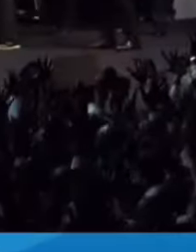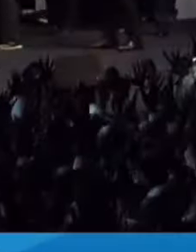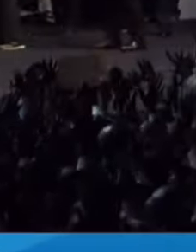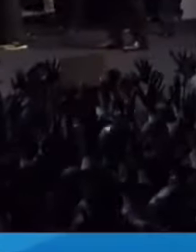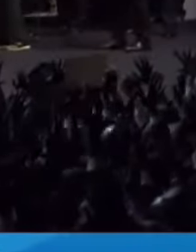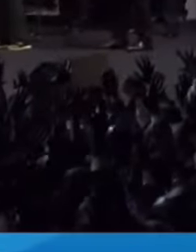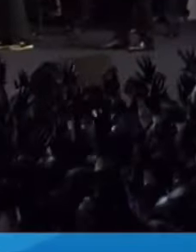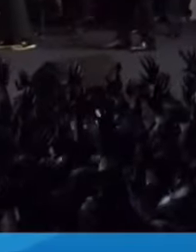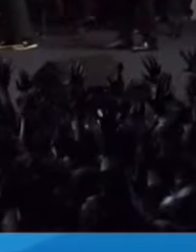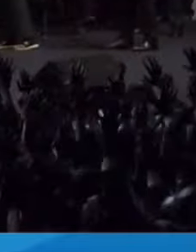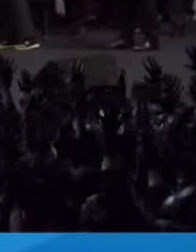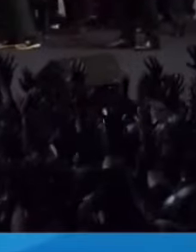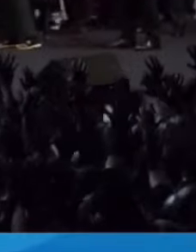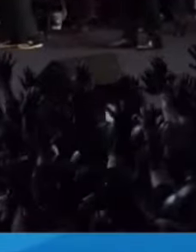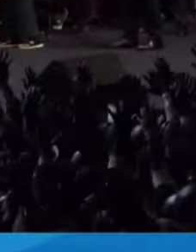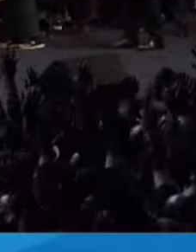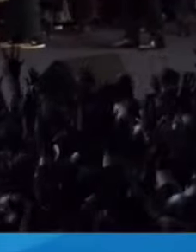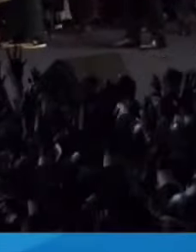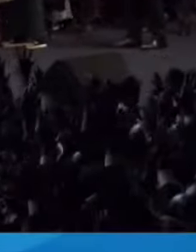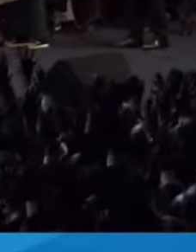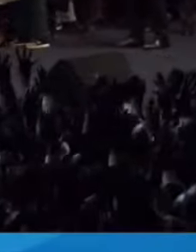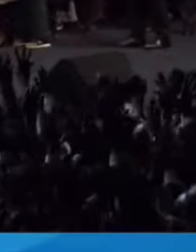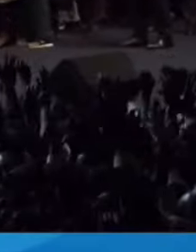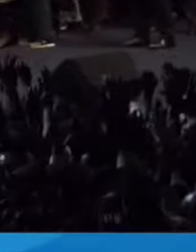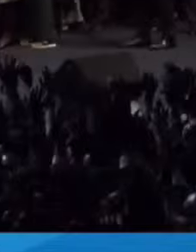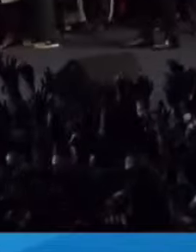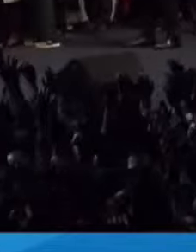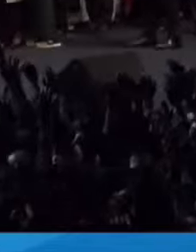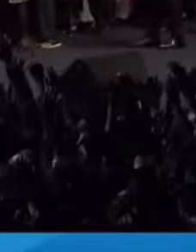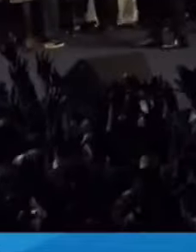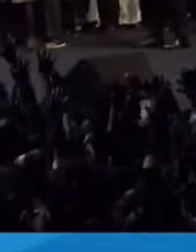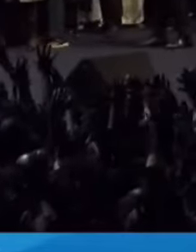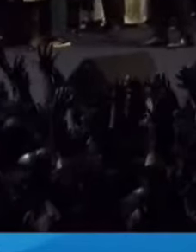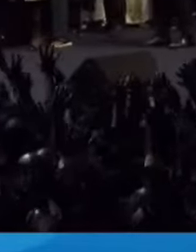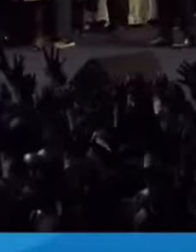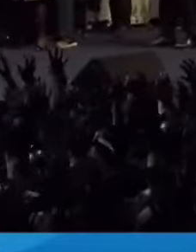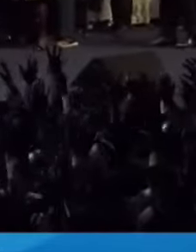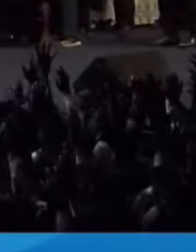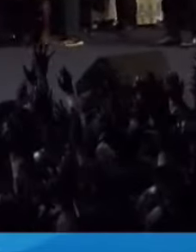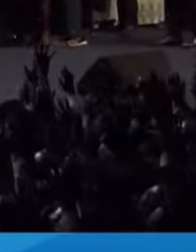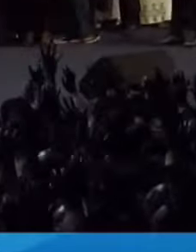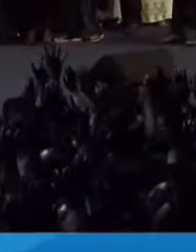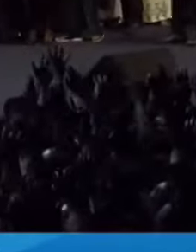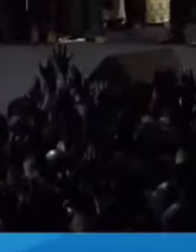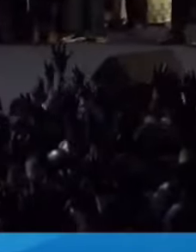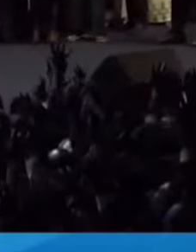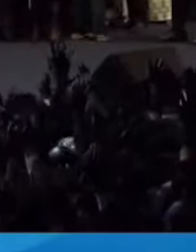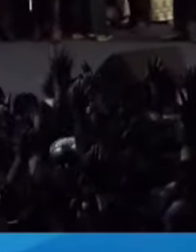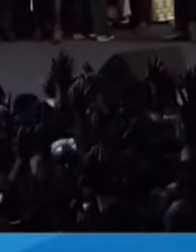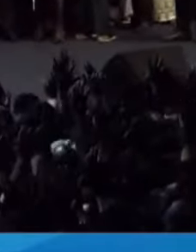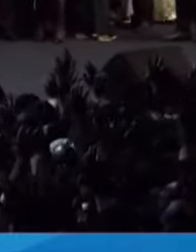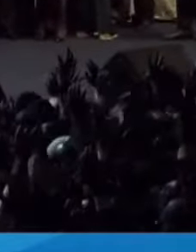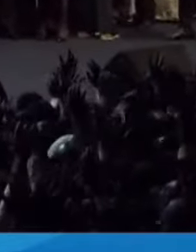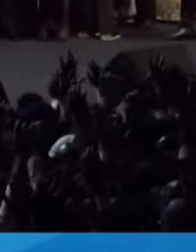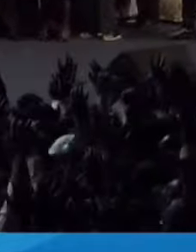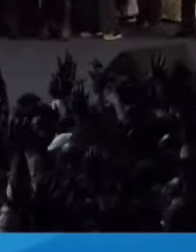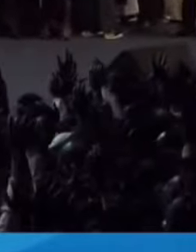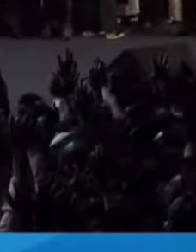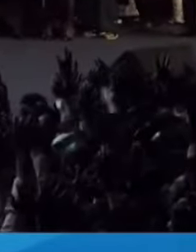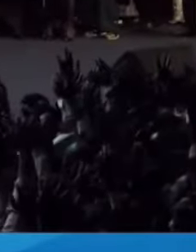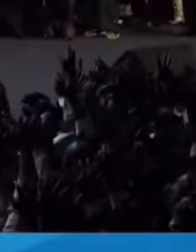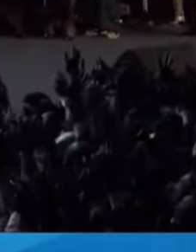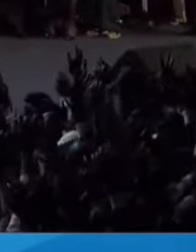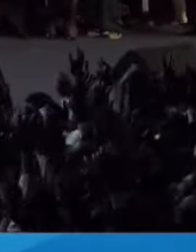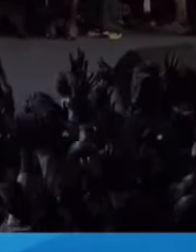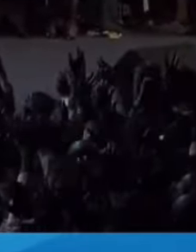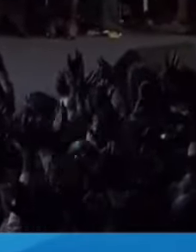increase increase it increase it 10 fold 10 10f 10